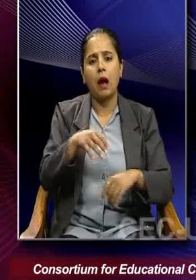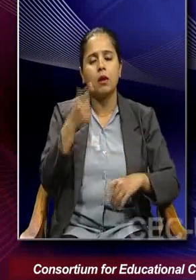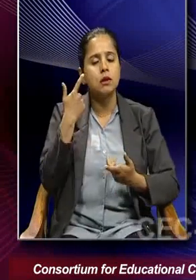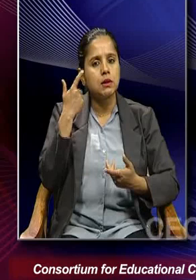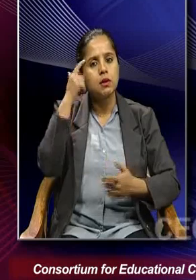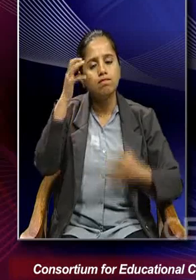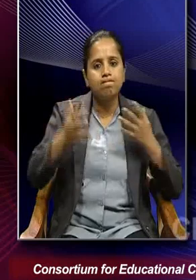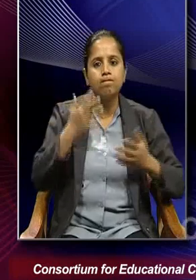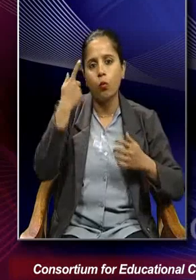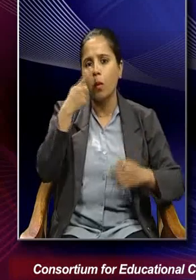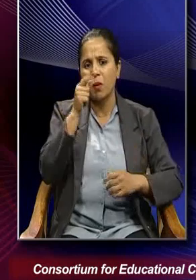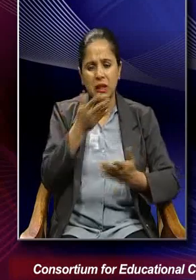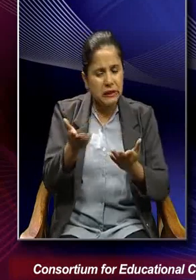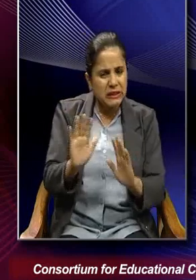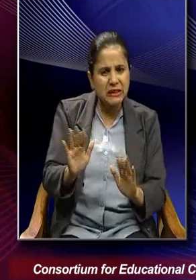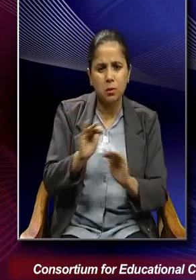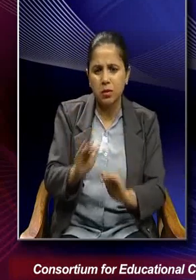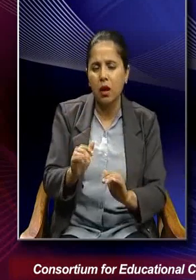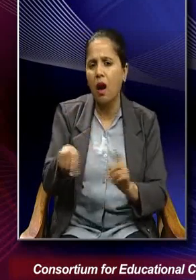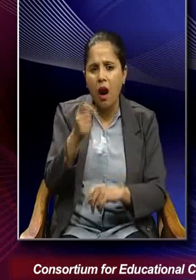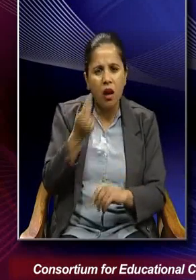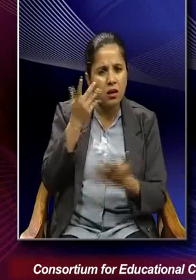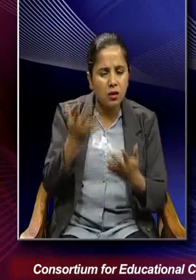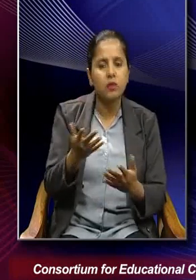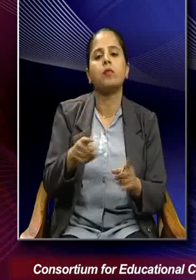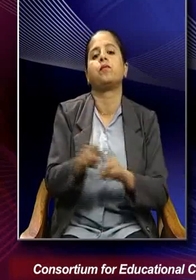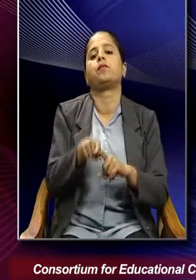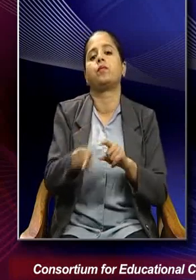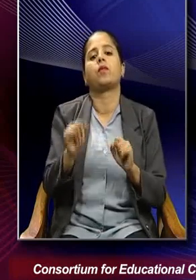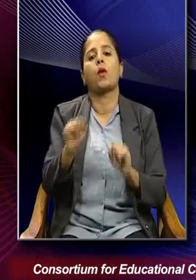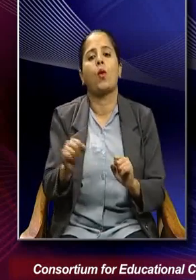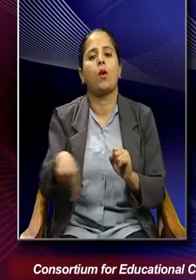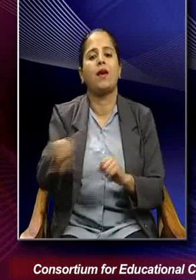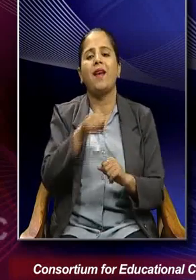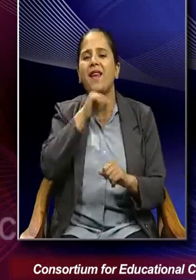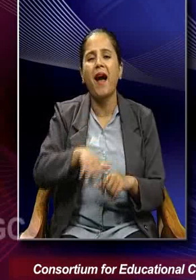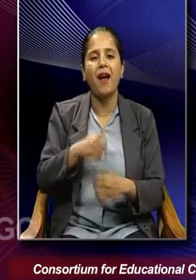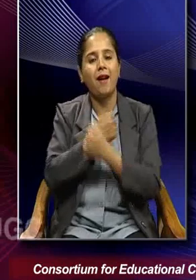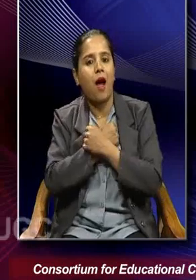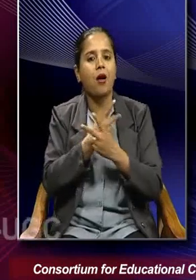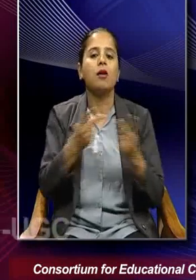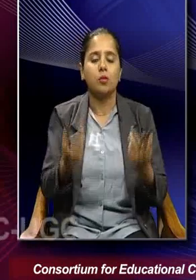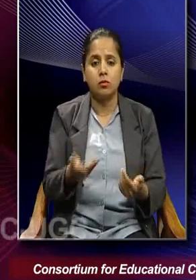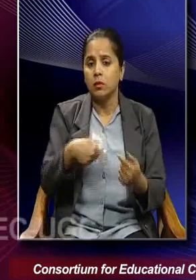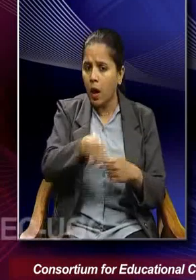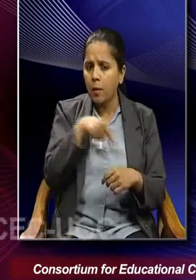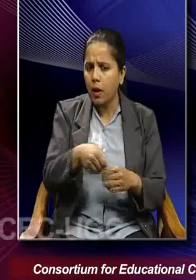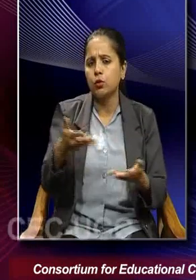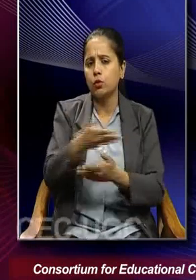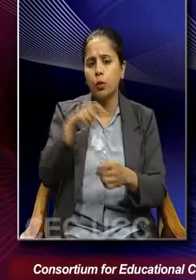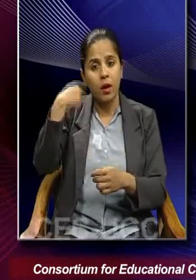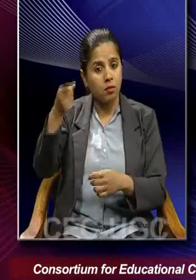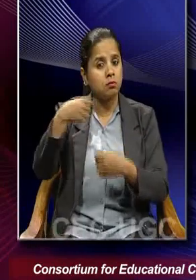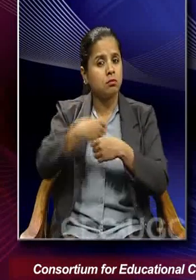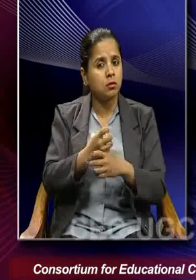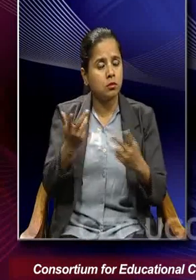problems to the parents. So in this context, we will try to analyze some of the films which have been made by him, especially one